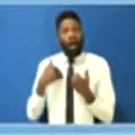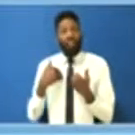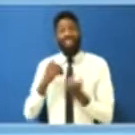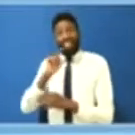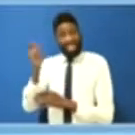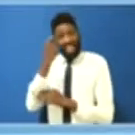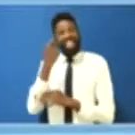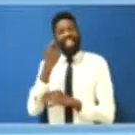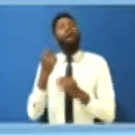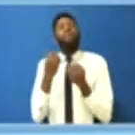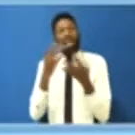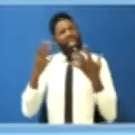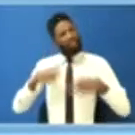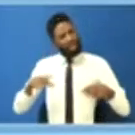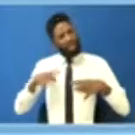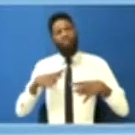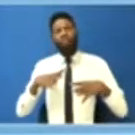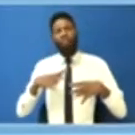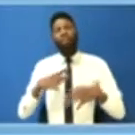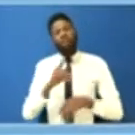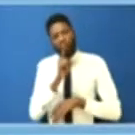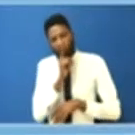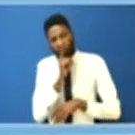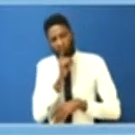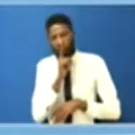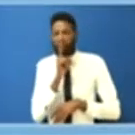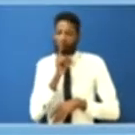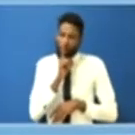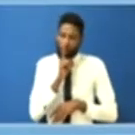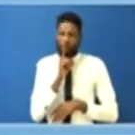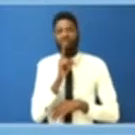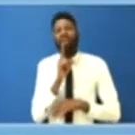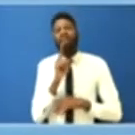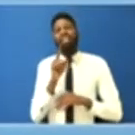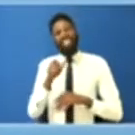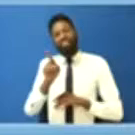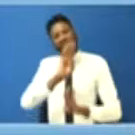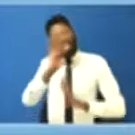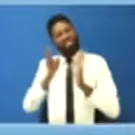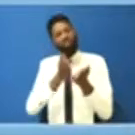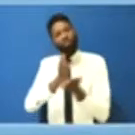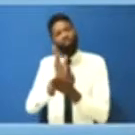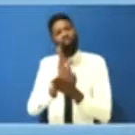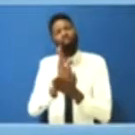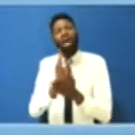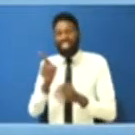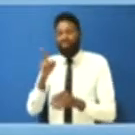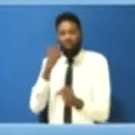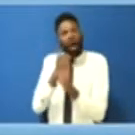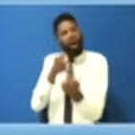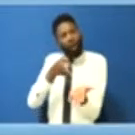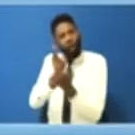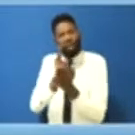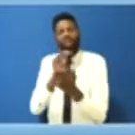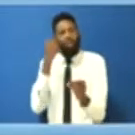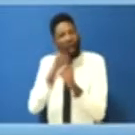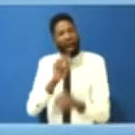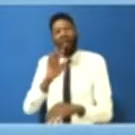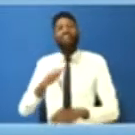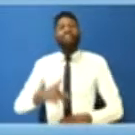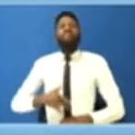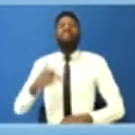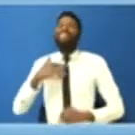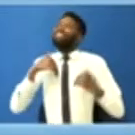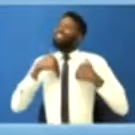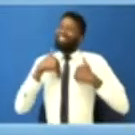big silent majority quiet people decent people honest working people who go about their lives they are really tired of